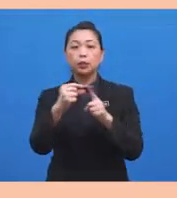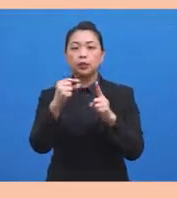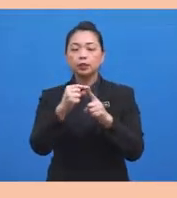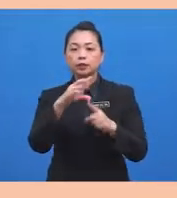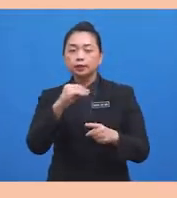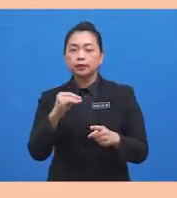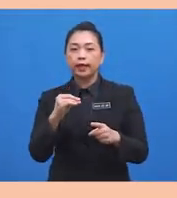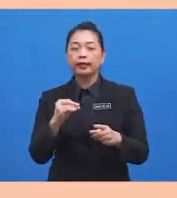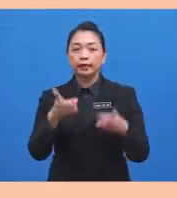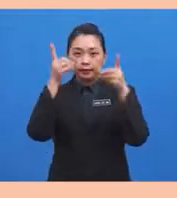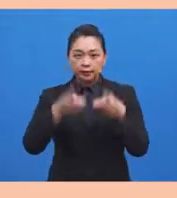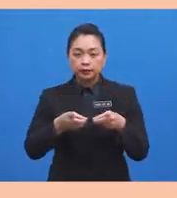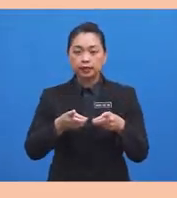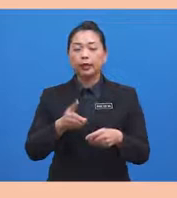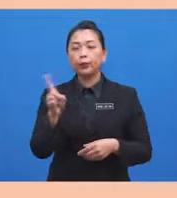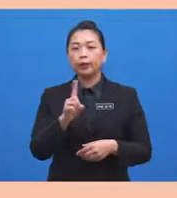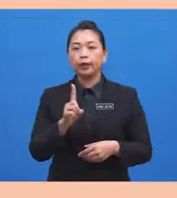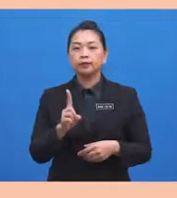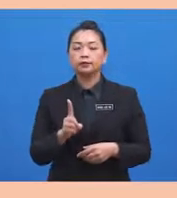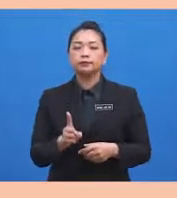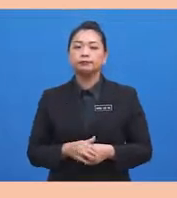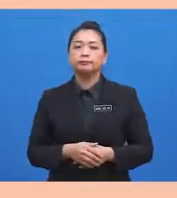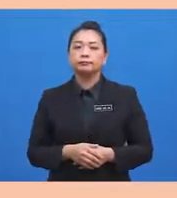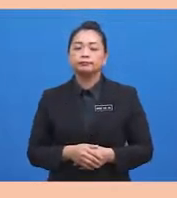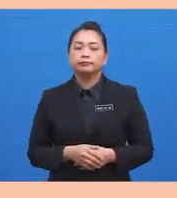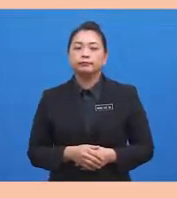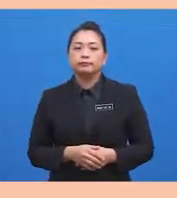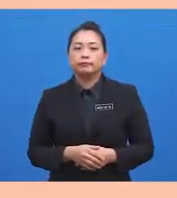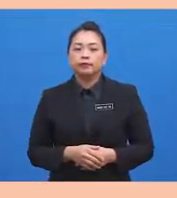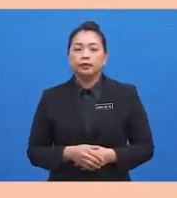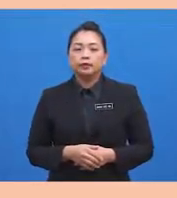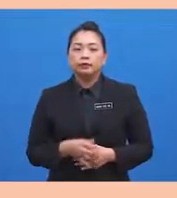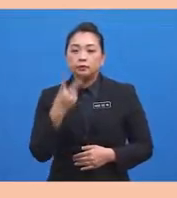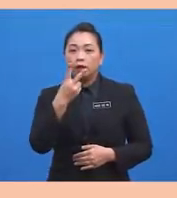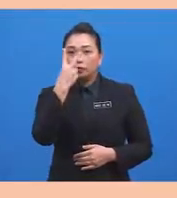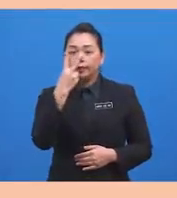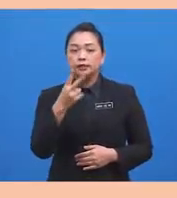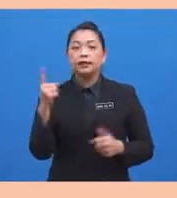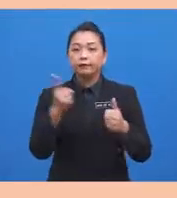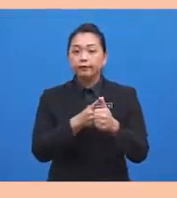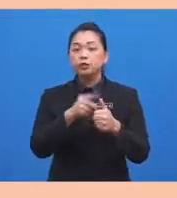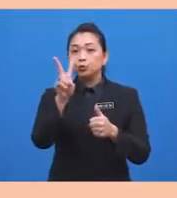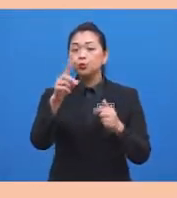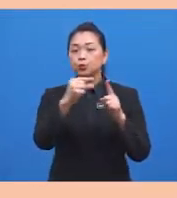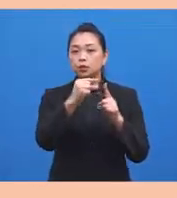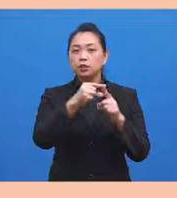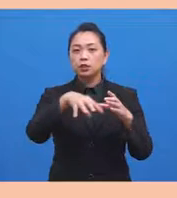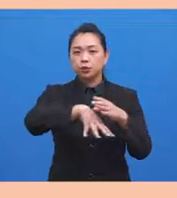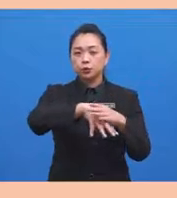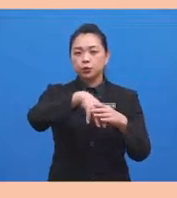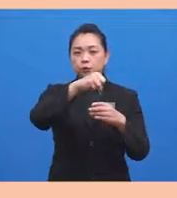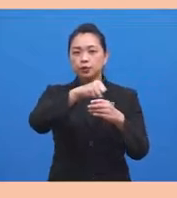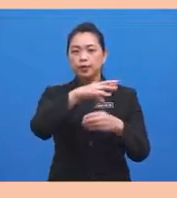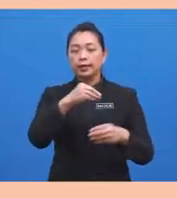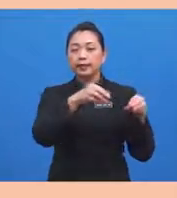decide which meaning best fits the sentence. Let's do the first 2 words together. Roots,